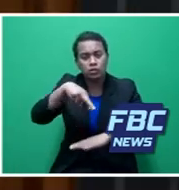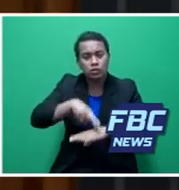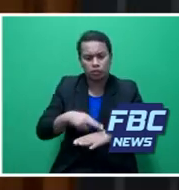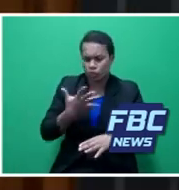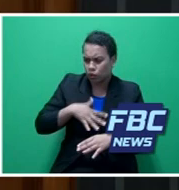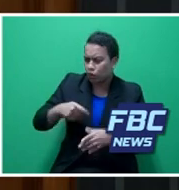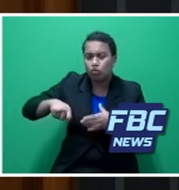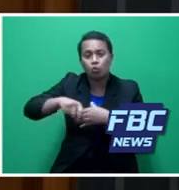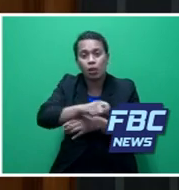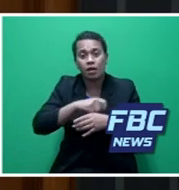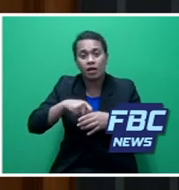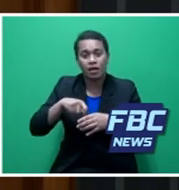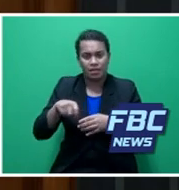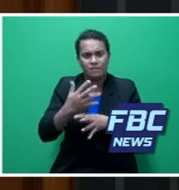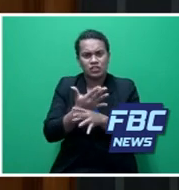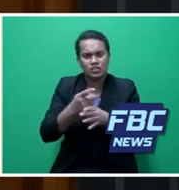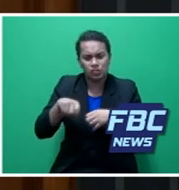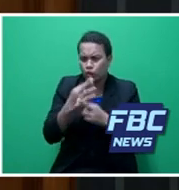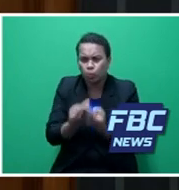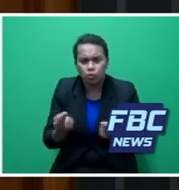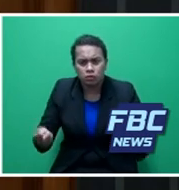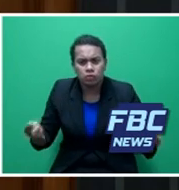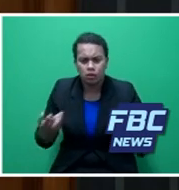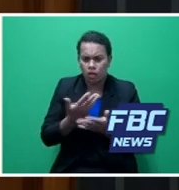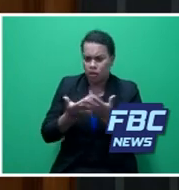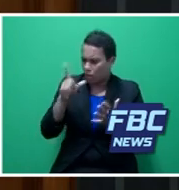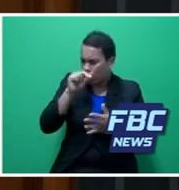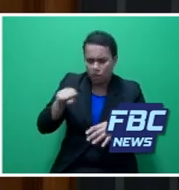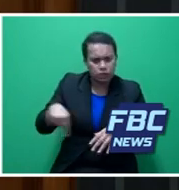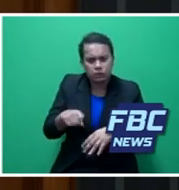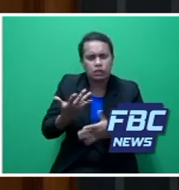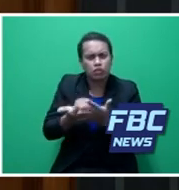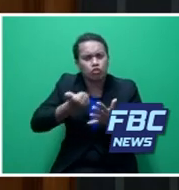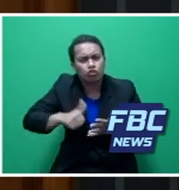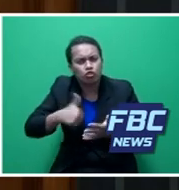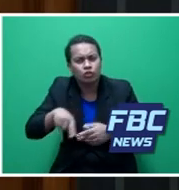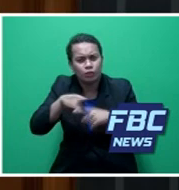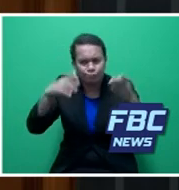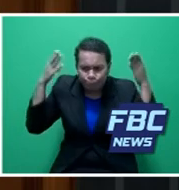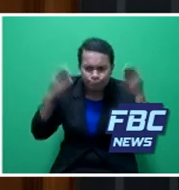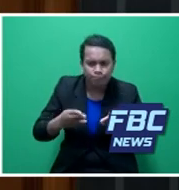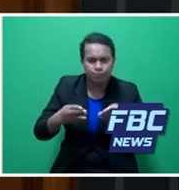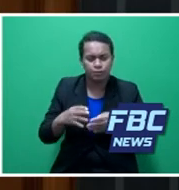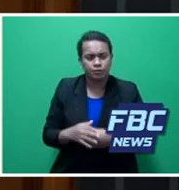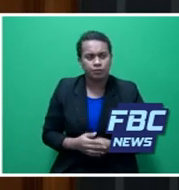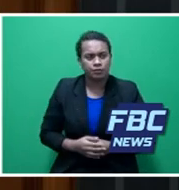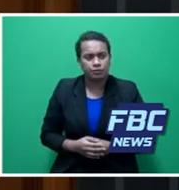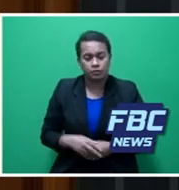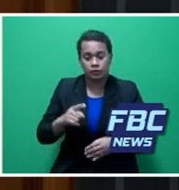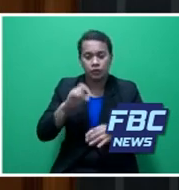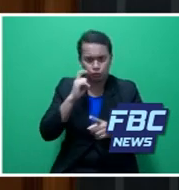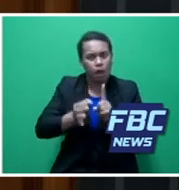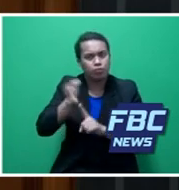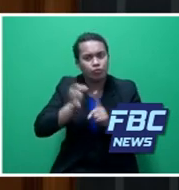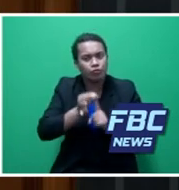and maximize benefits that flow within the region. This could all include greater processing